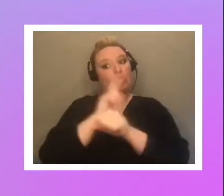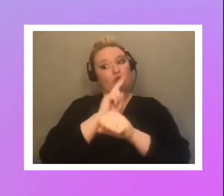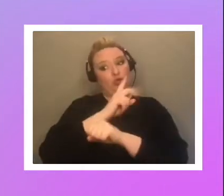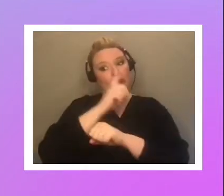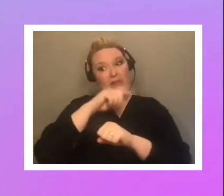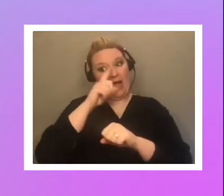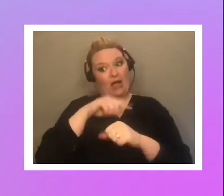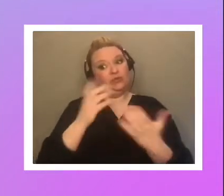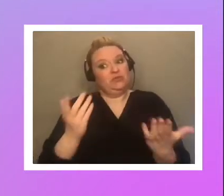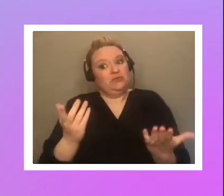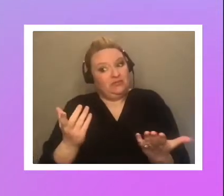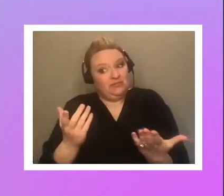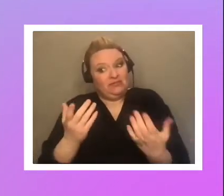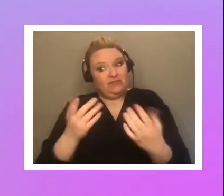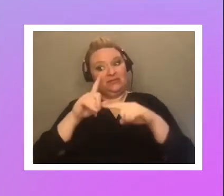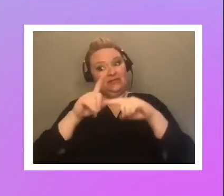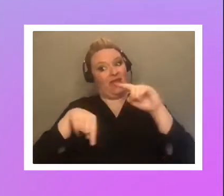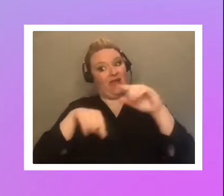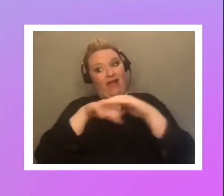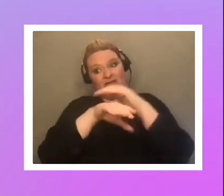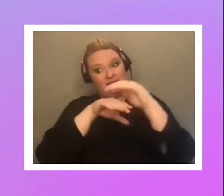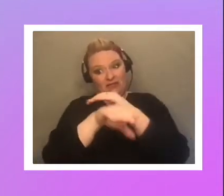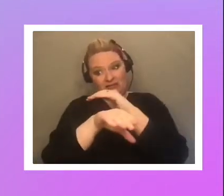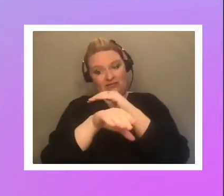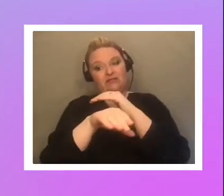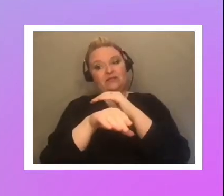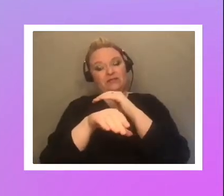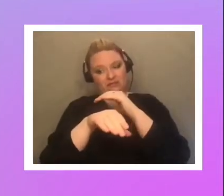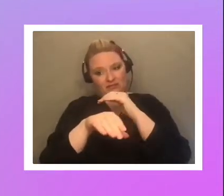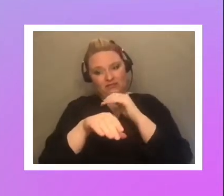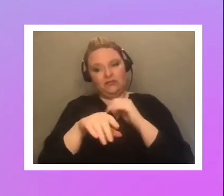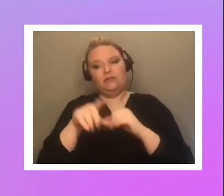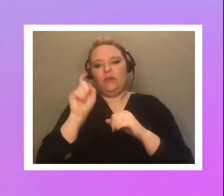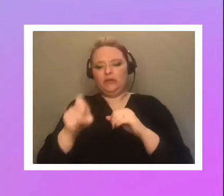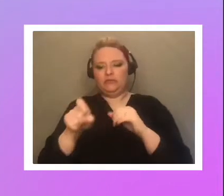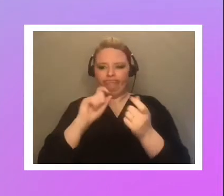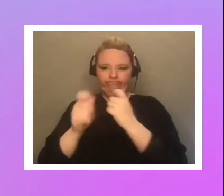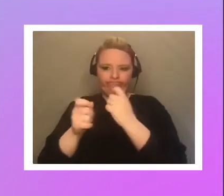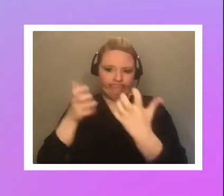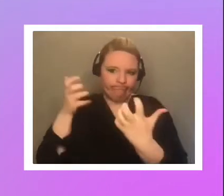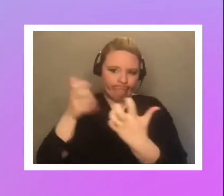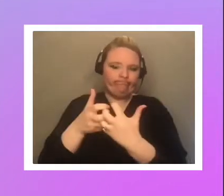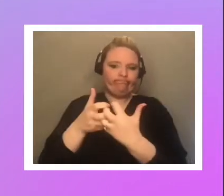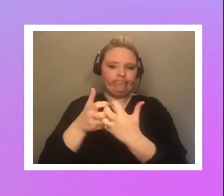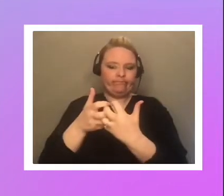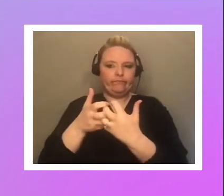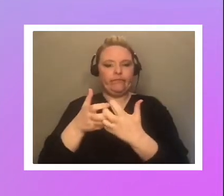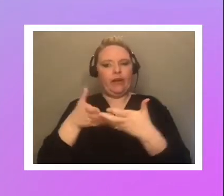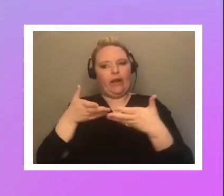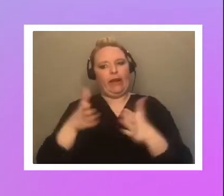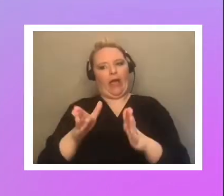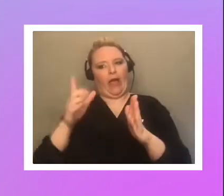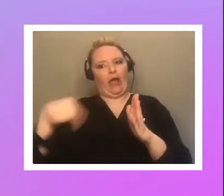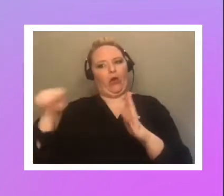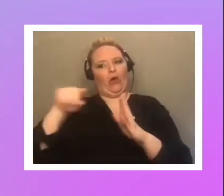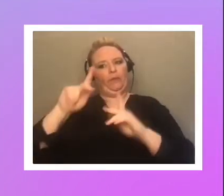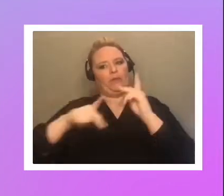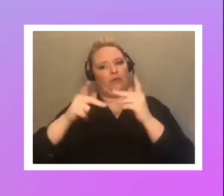mouse, and we need to make sure that they're actually able to interact with this